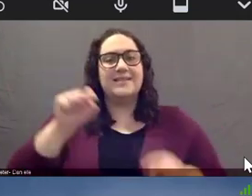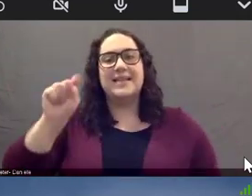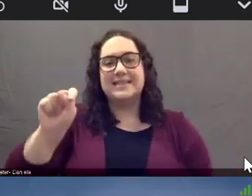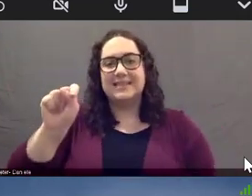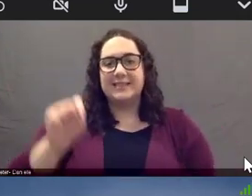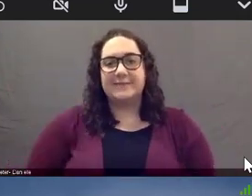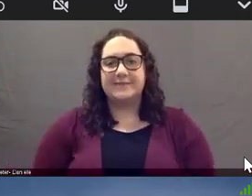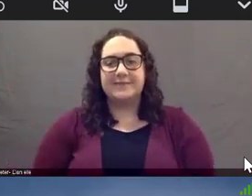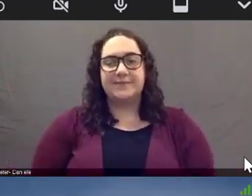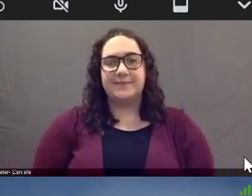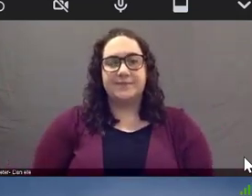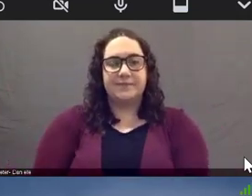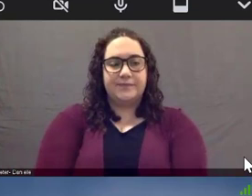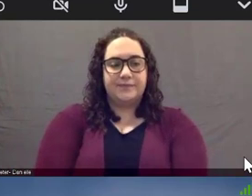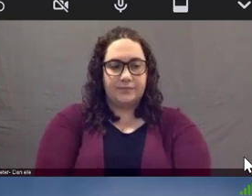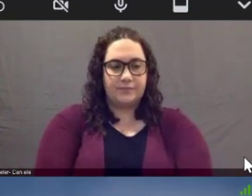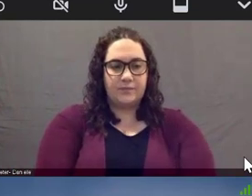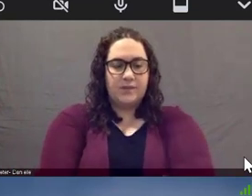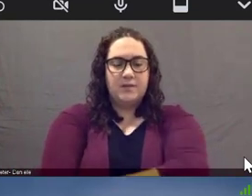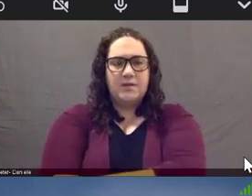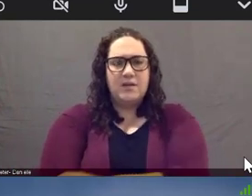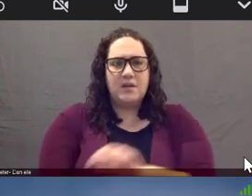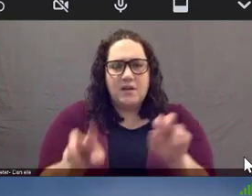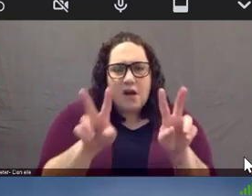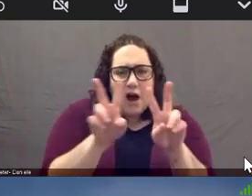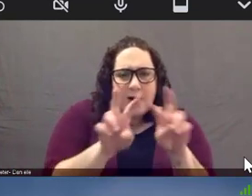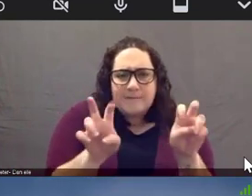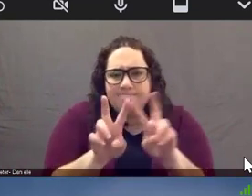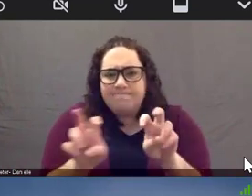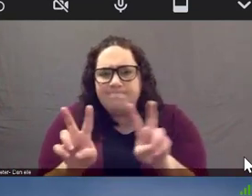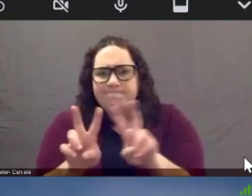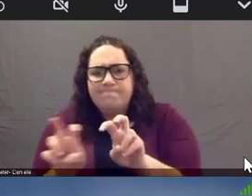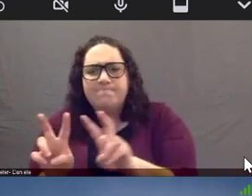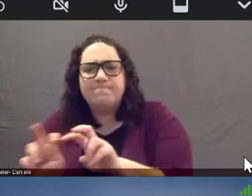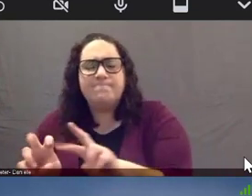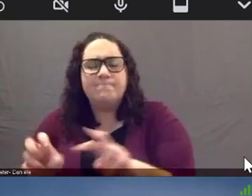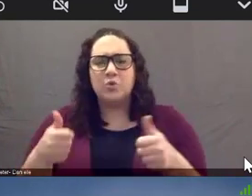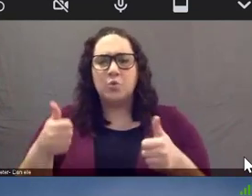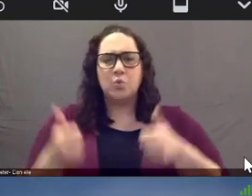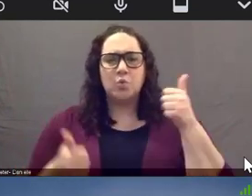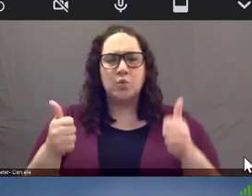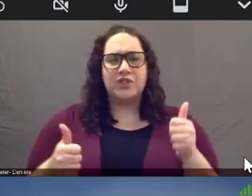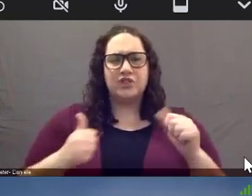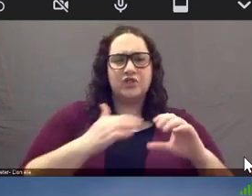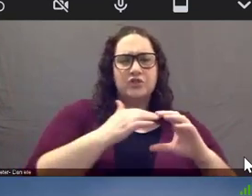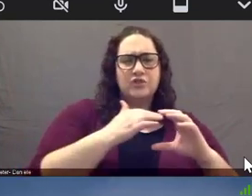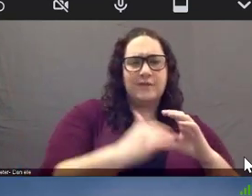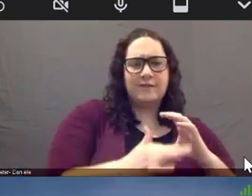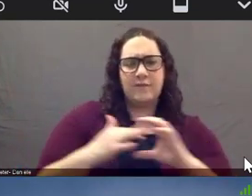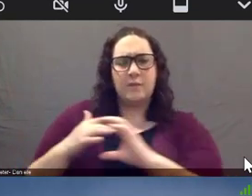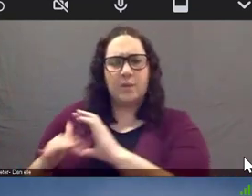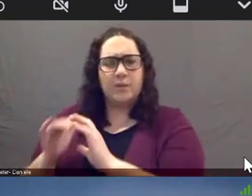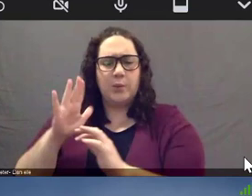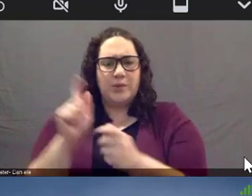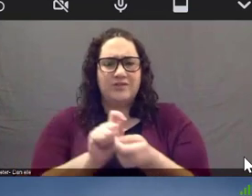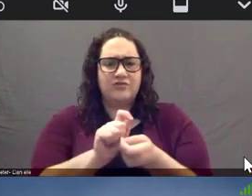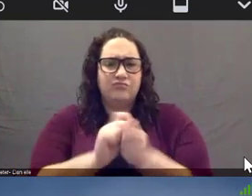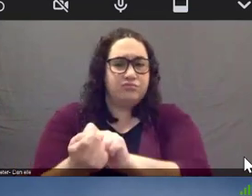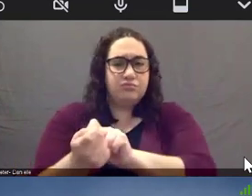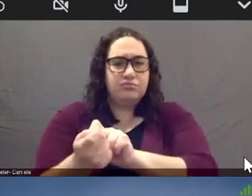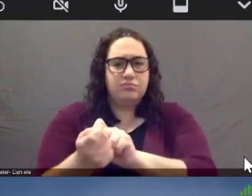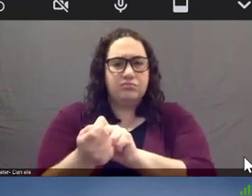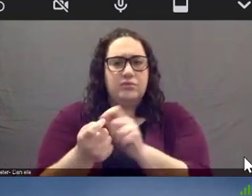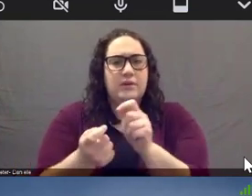and we find which of our fluids can change temperature the most. And that's going to be the fluid that has the